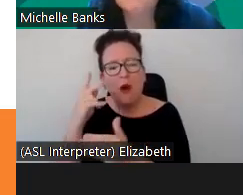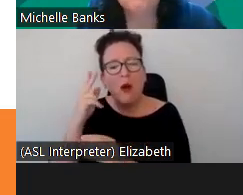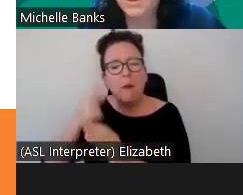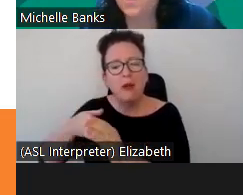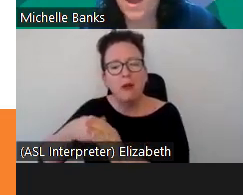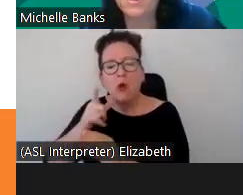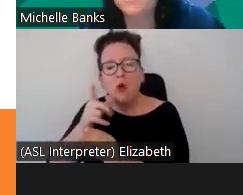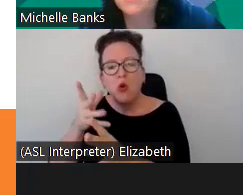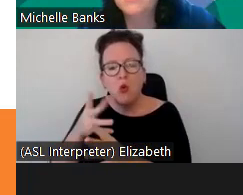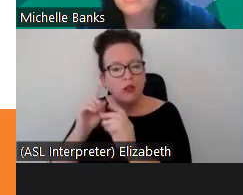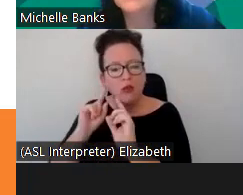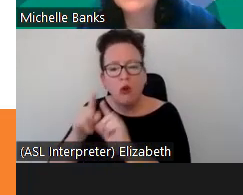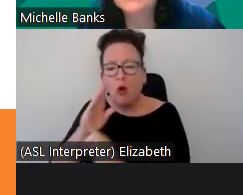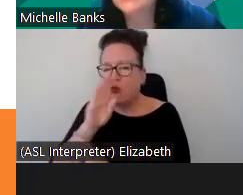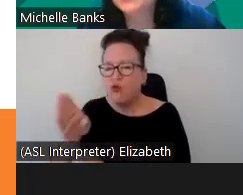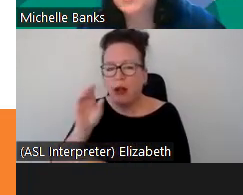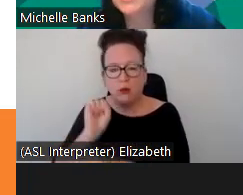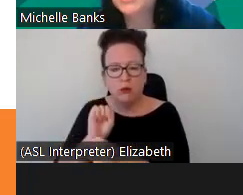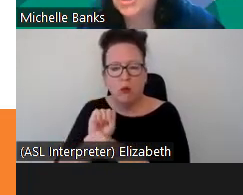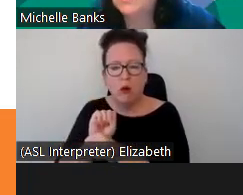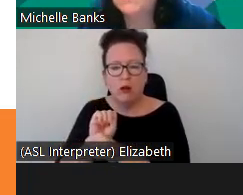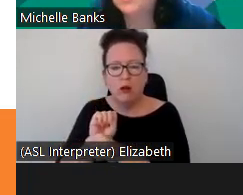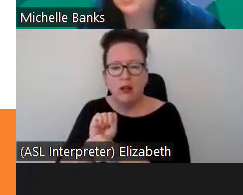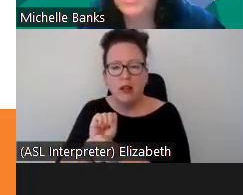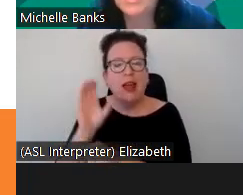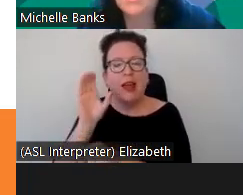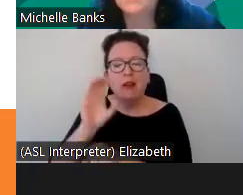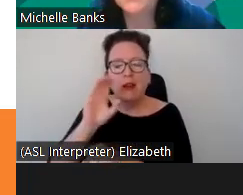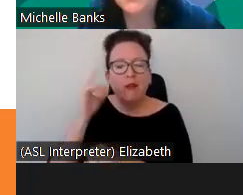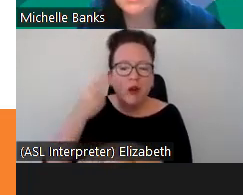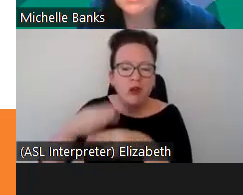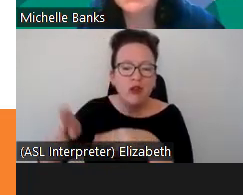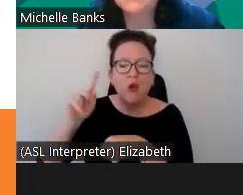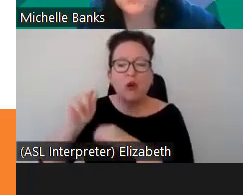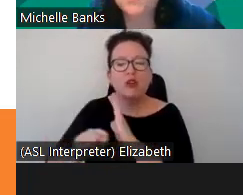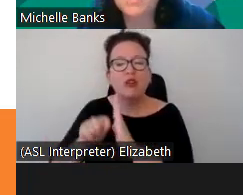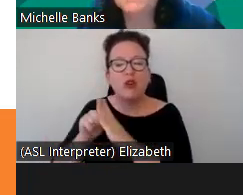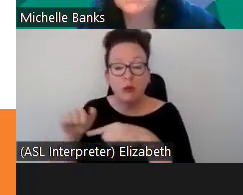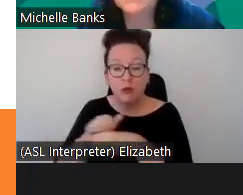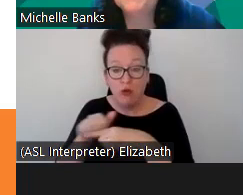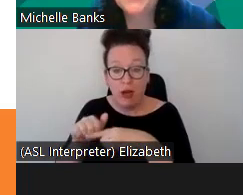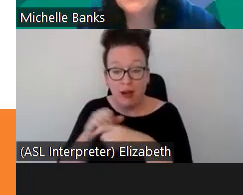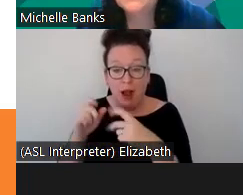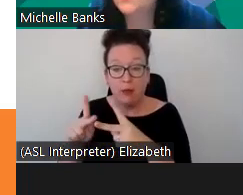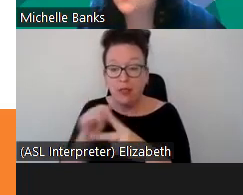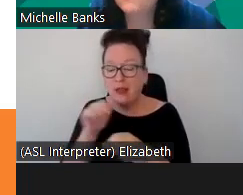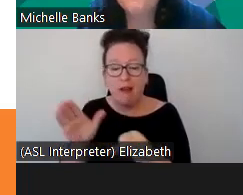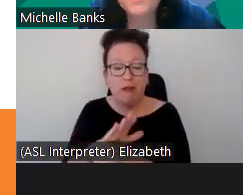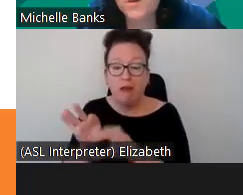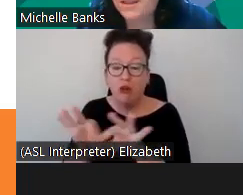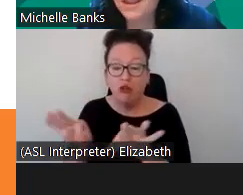work right away and are seeking shorter term training opportunities and programs.